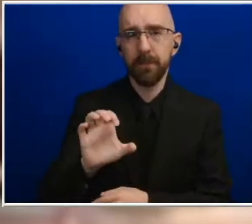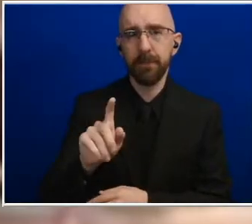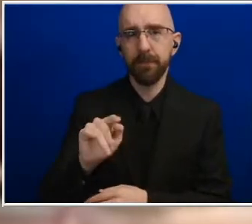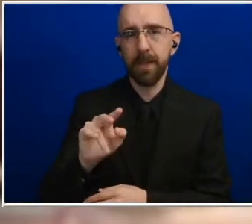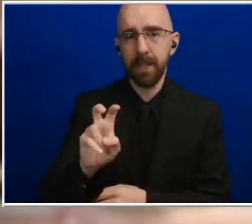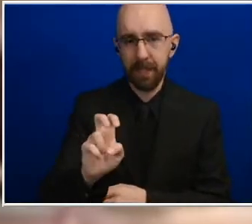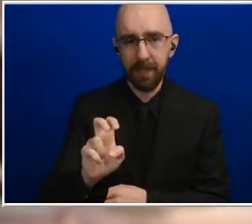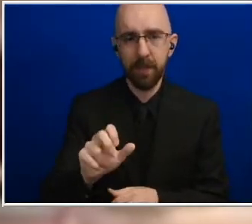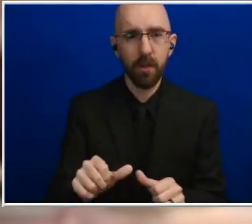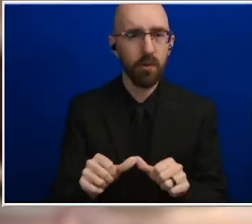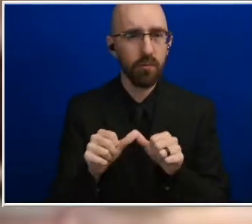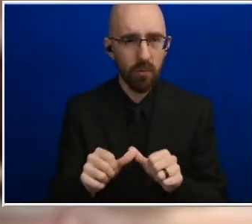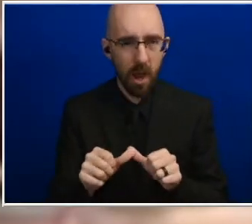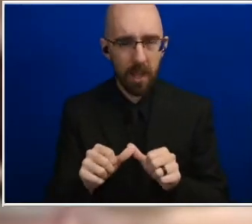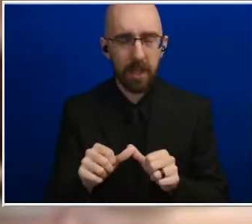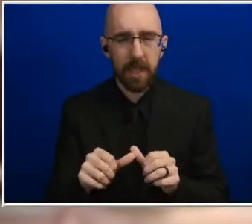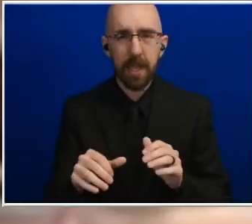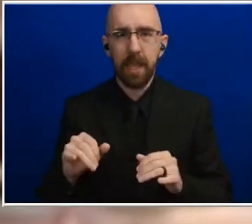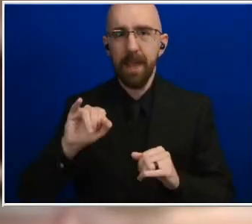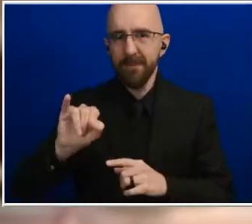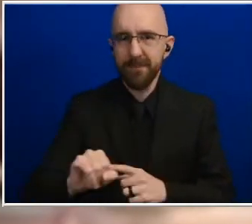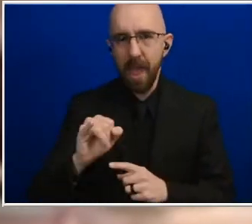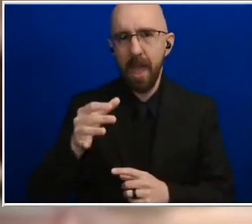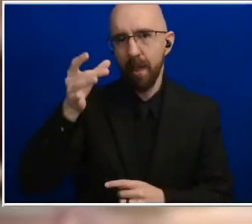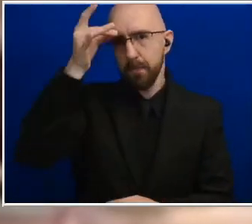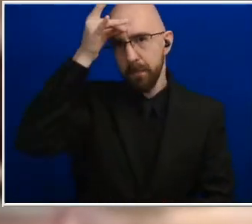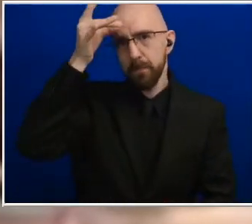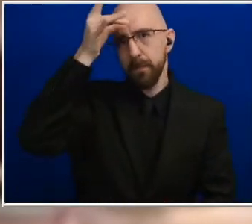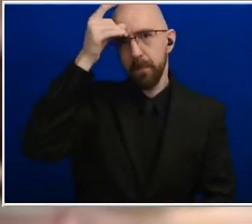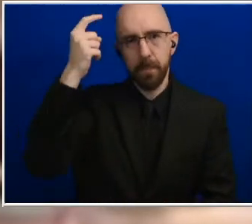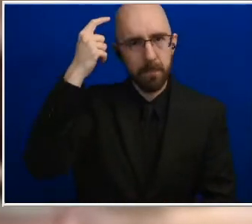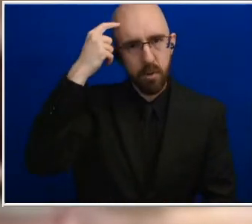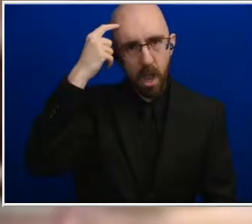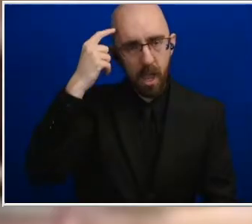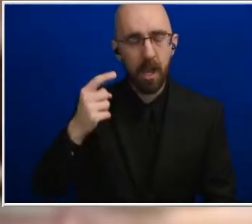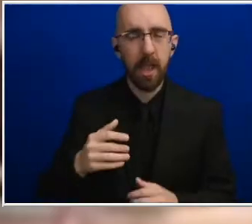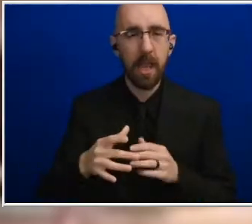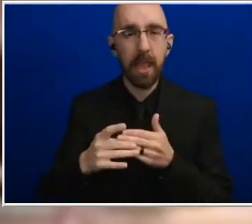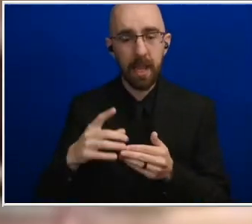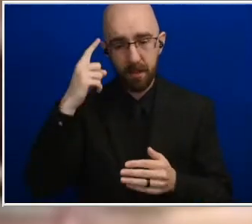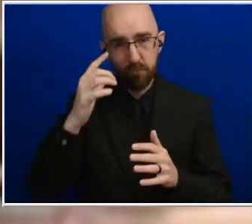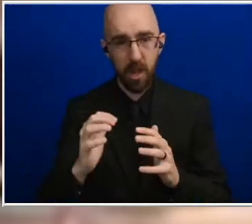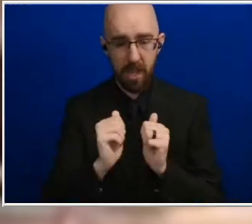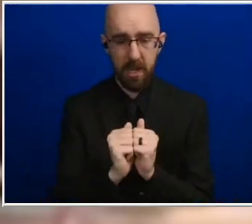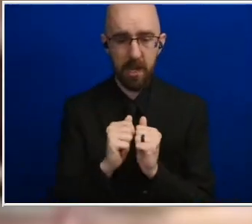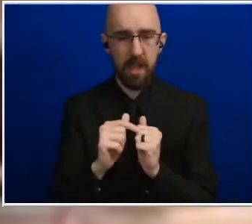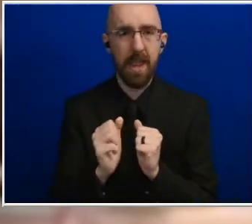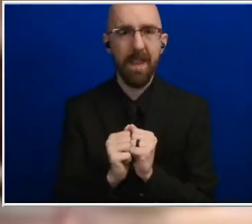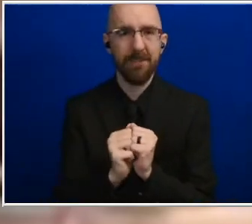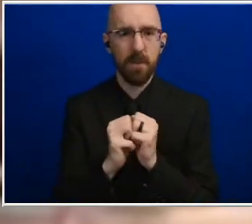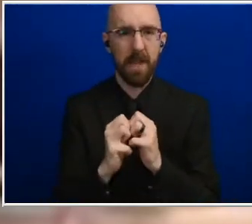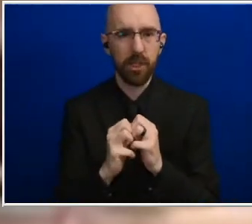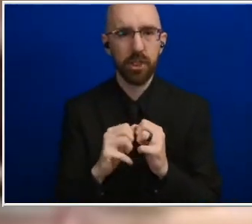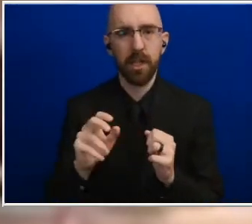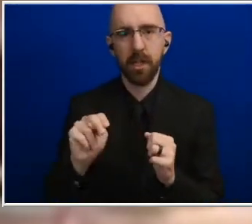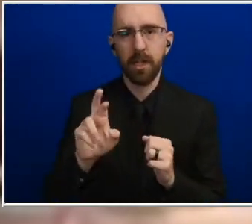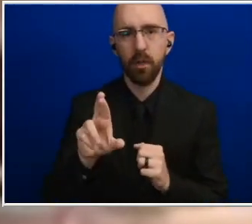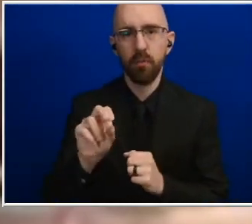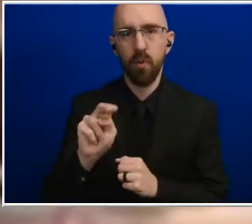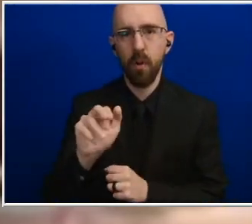chronically infecting the brain, leading to inflammation, neuronal cell loss, and